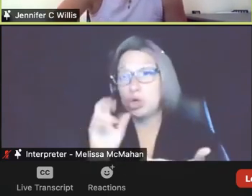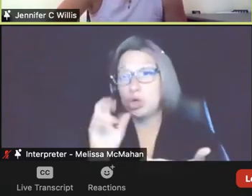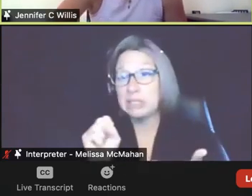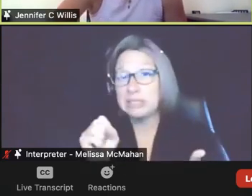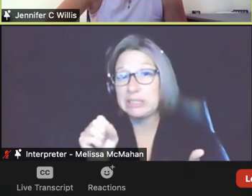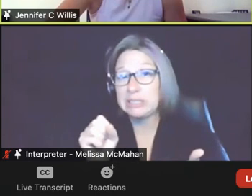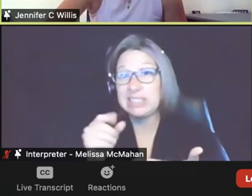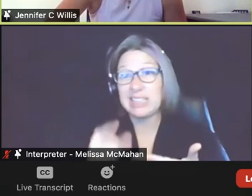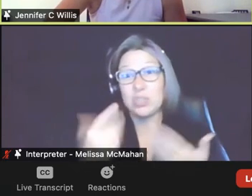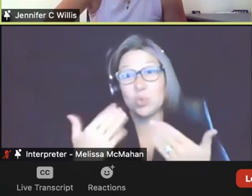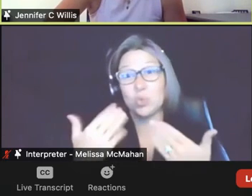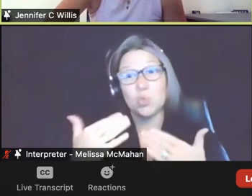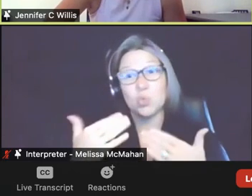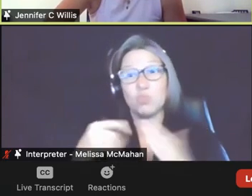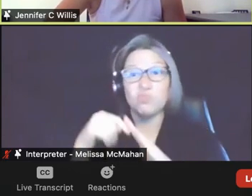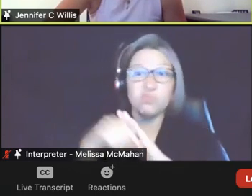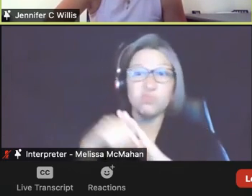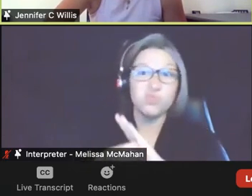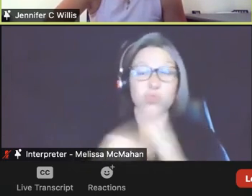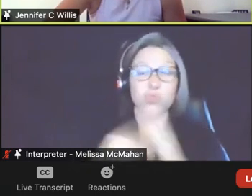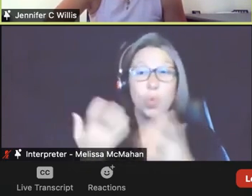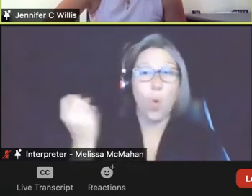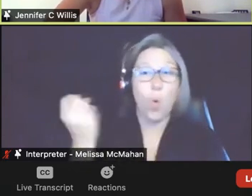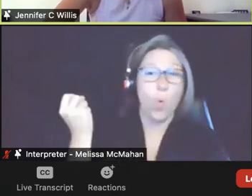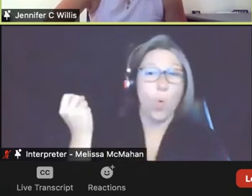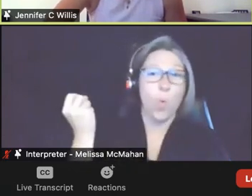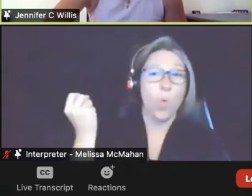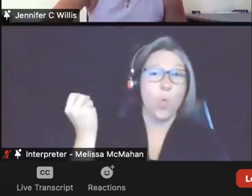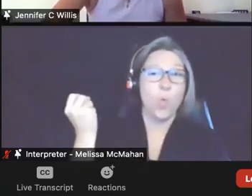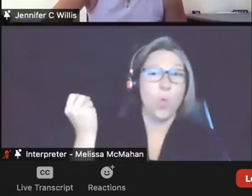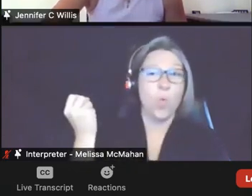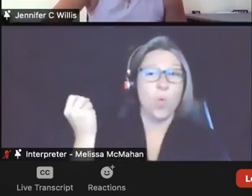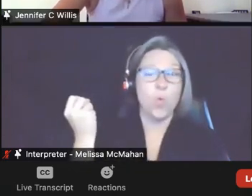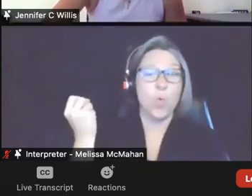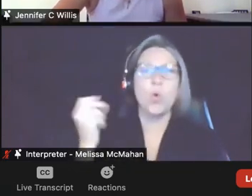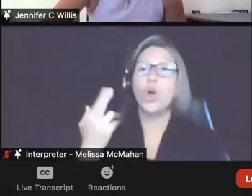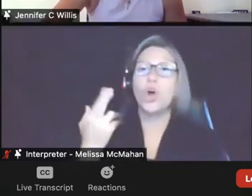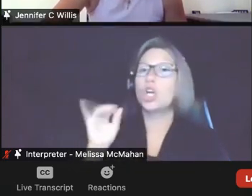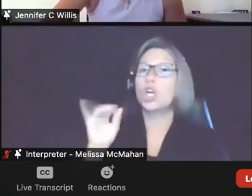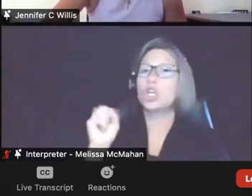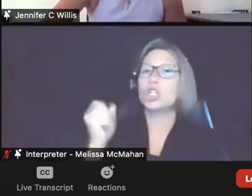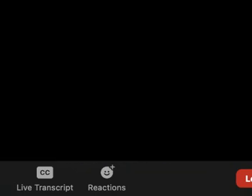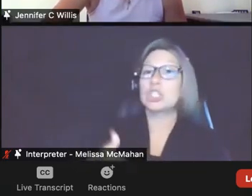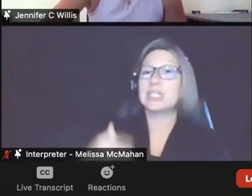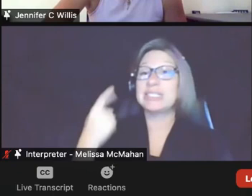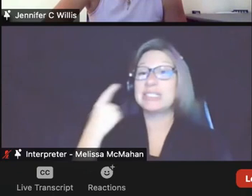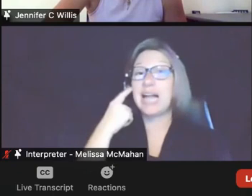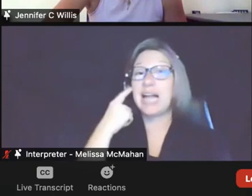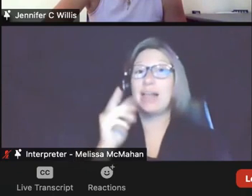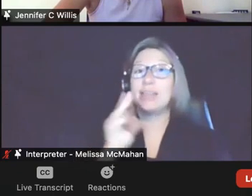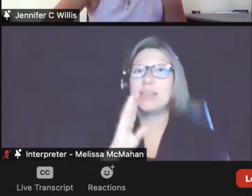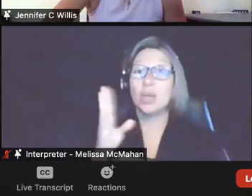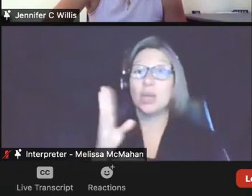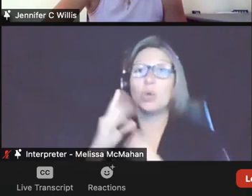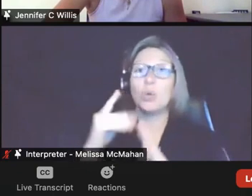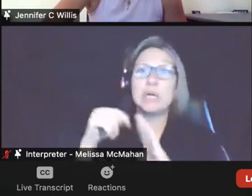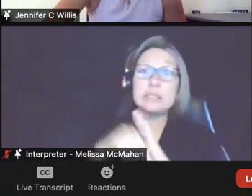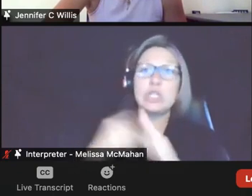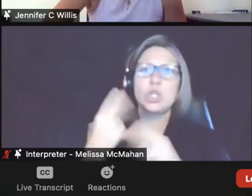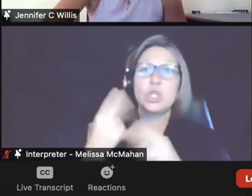gets us into a lot of stuff. Do we want to hold this for? This is Chris. I think we're going to get into the actual uses